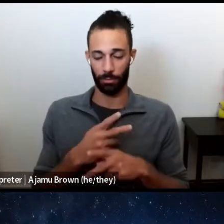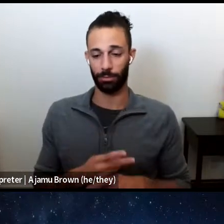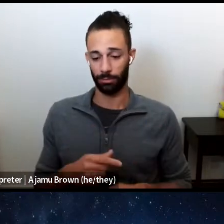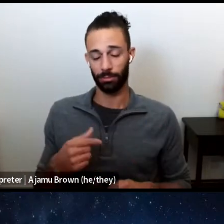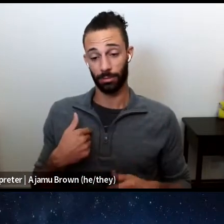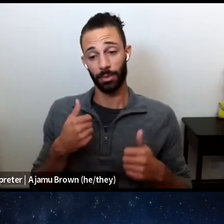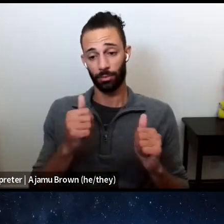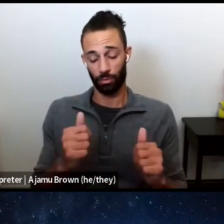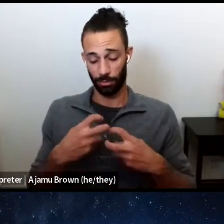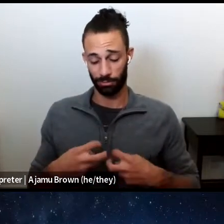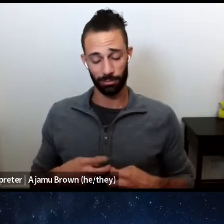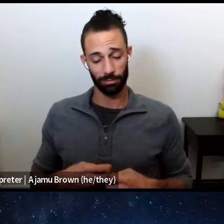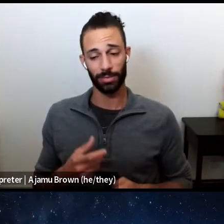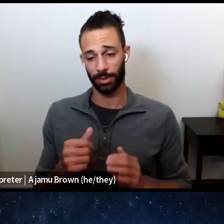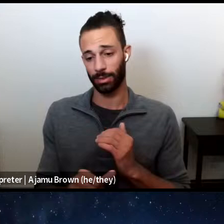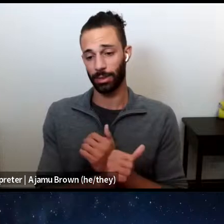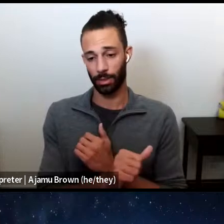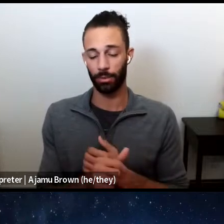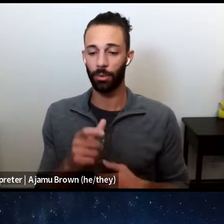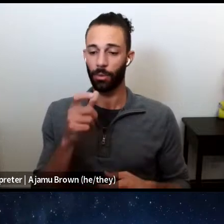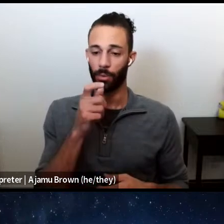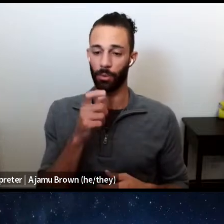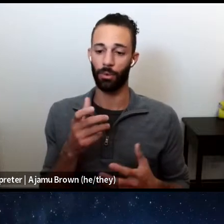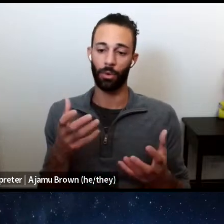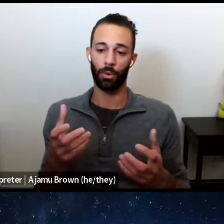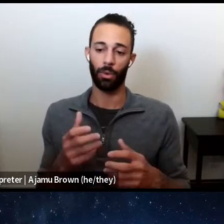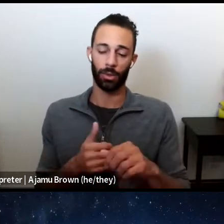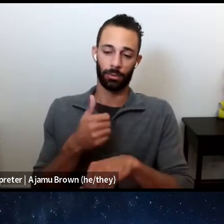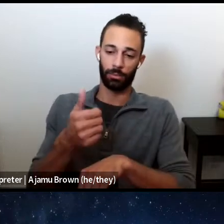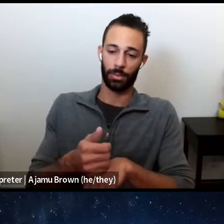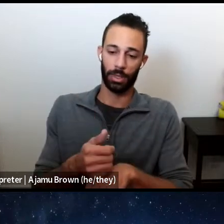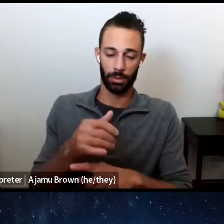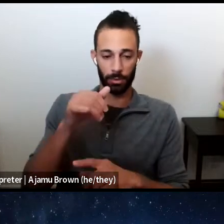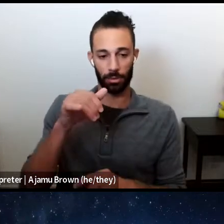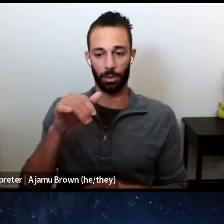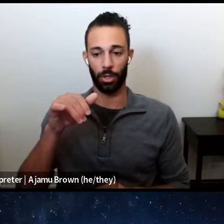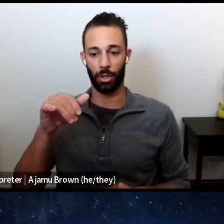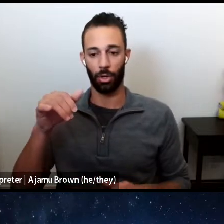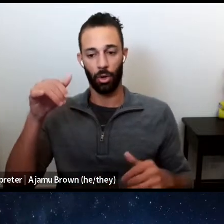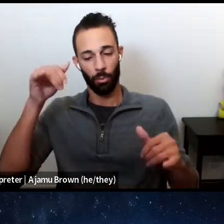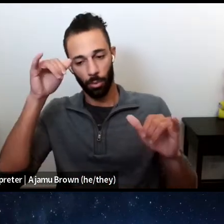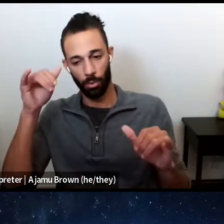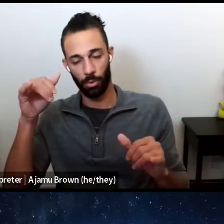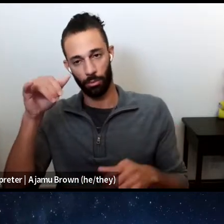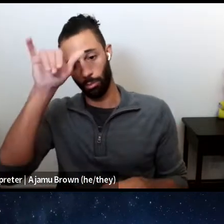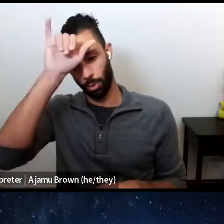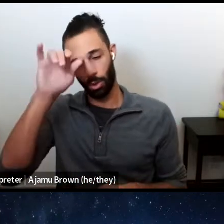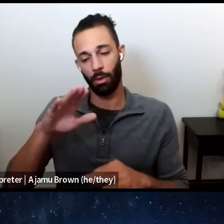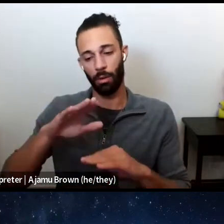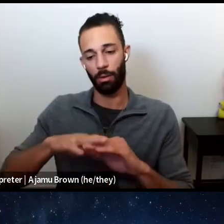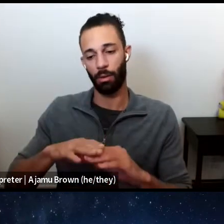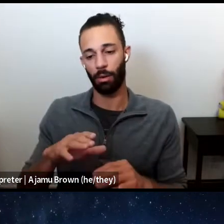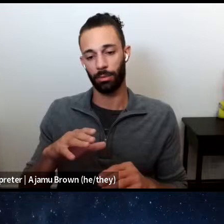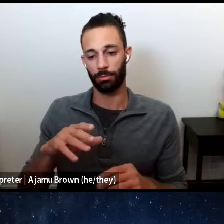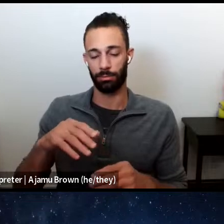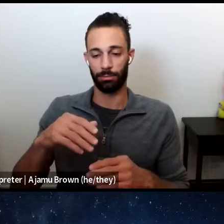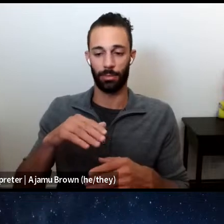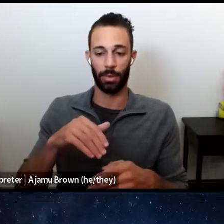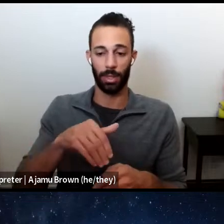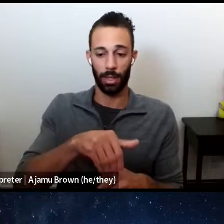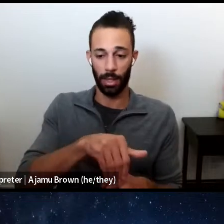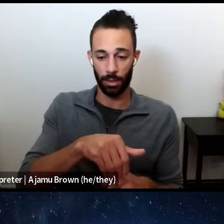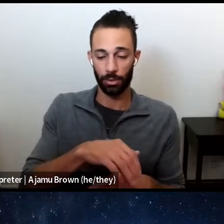dangerous. Who wants to place a bull on a ledge? You're not seeing it. What's at stake here is leaving. You're fucked